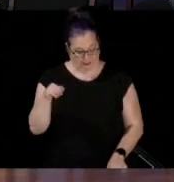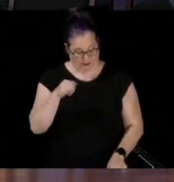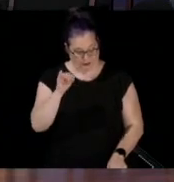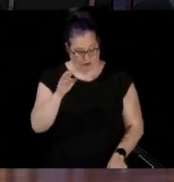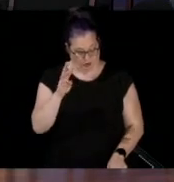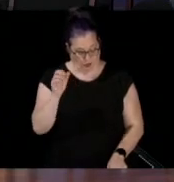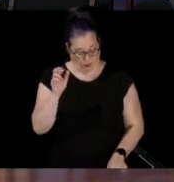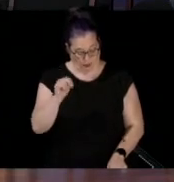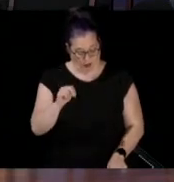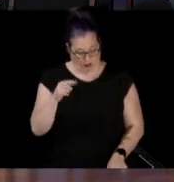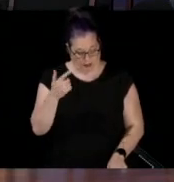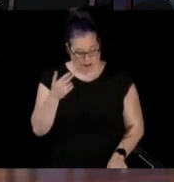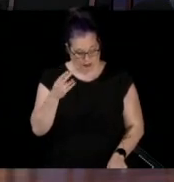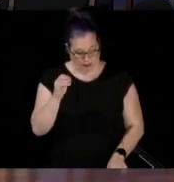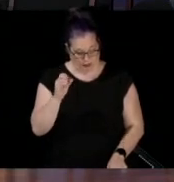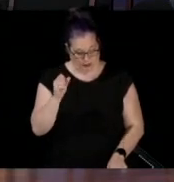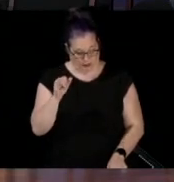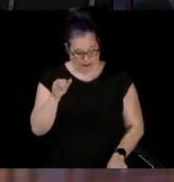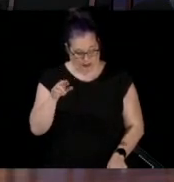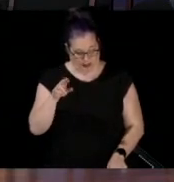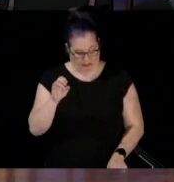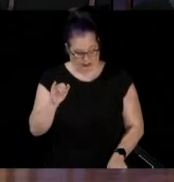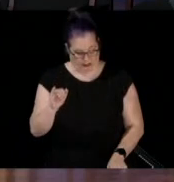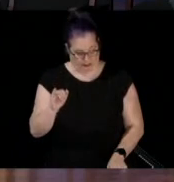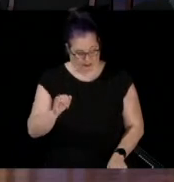Jawan Gasseri.